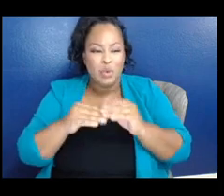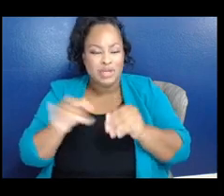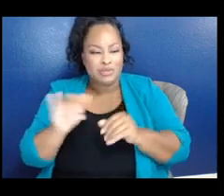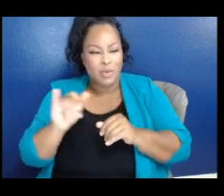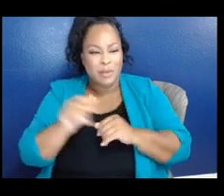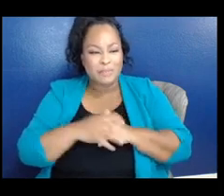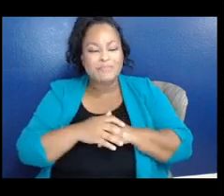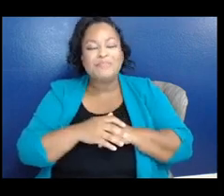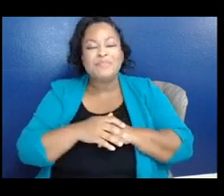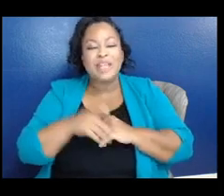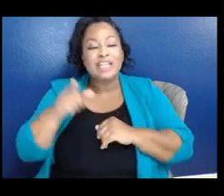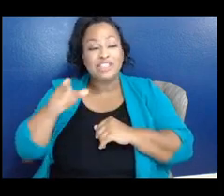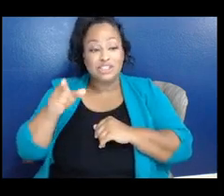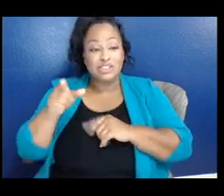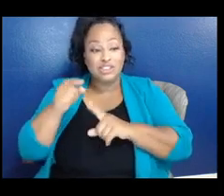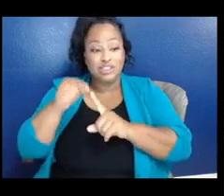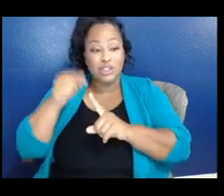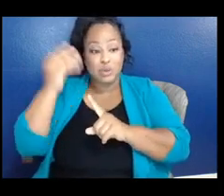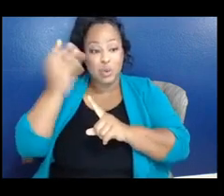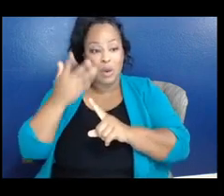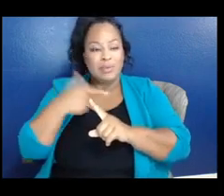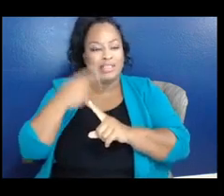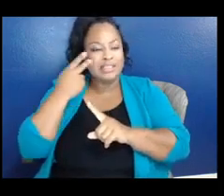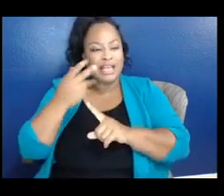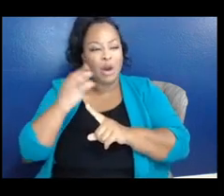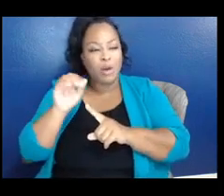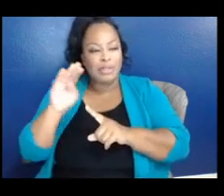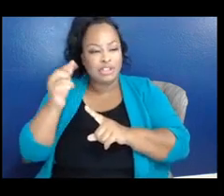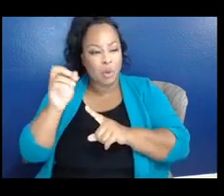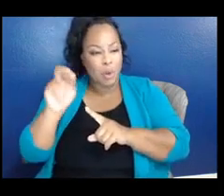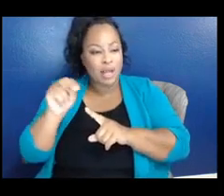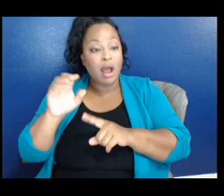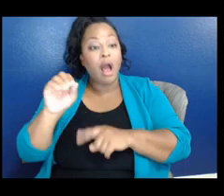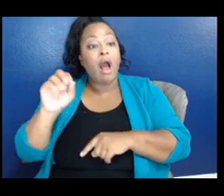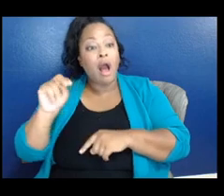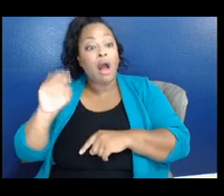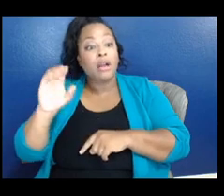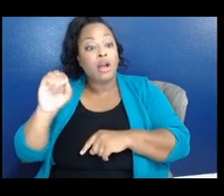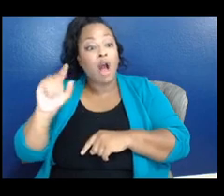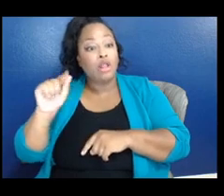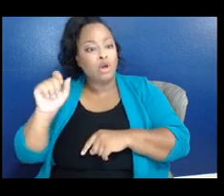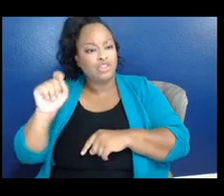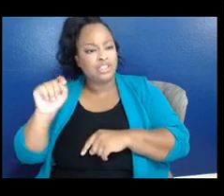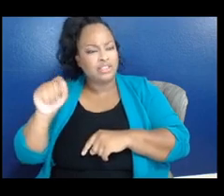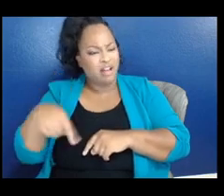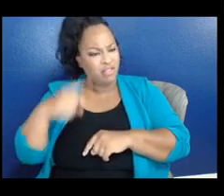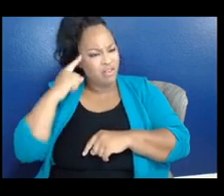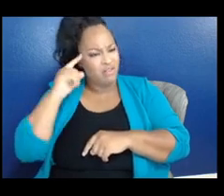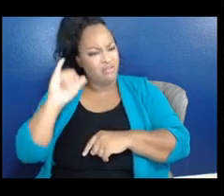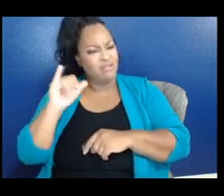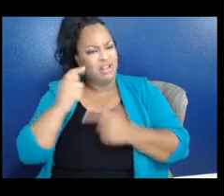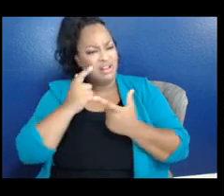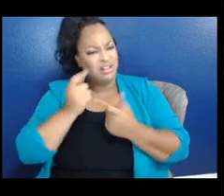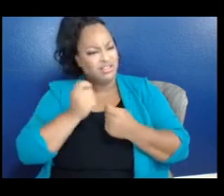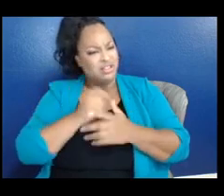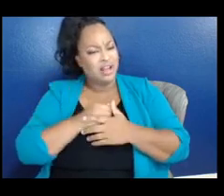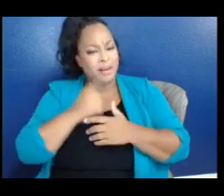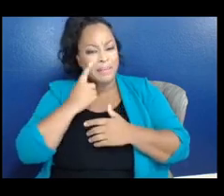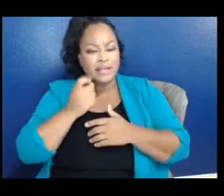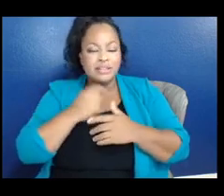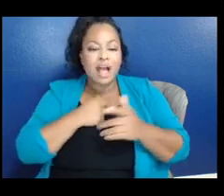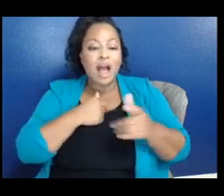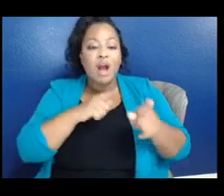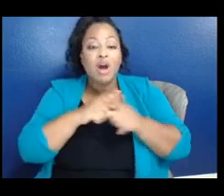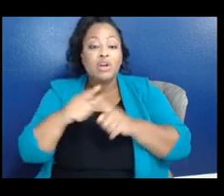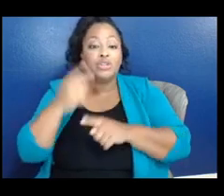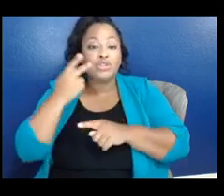well. And she was telling me that she had seen a gynecologist oncologist, And I thought it was ironic because there was someone that I